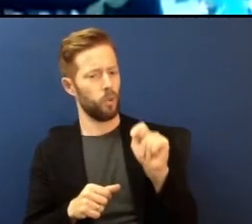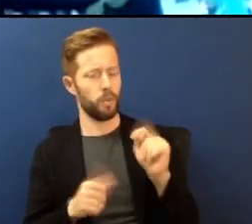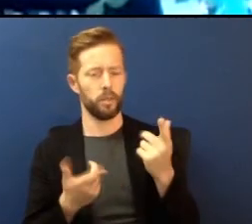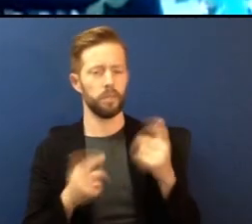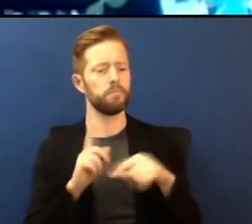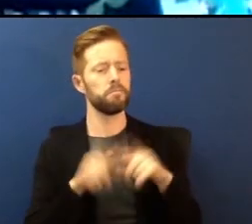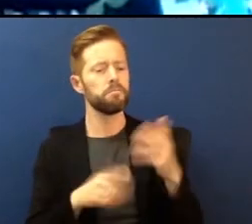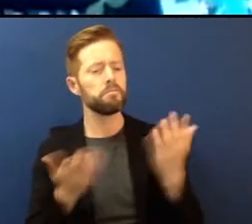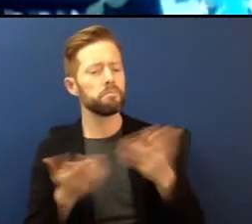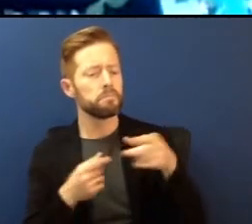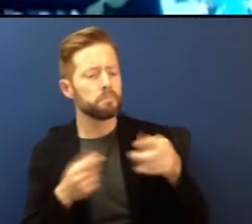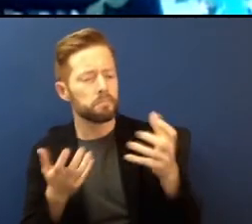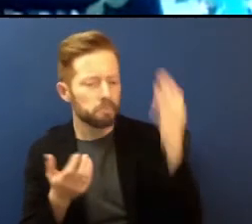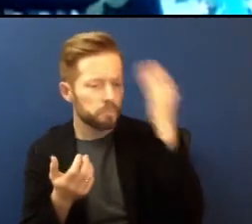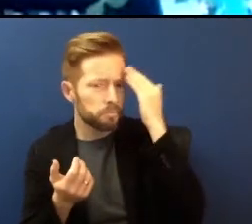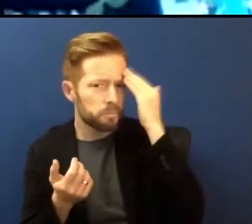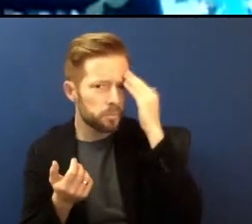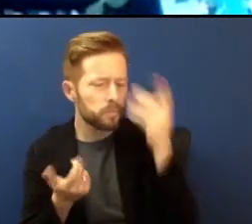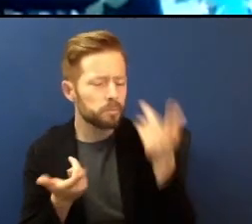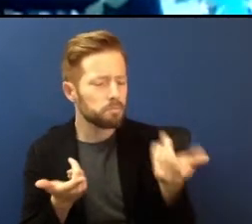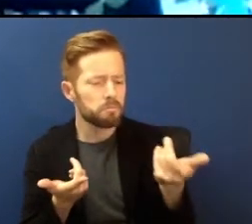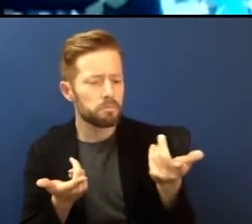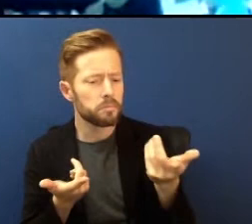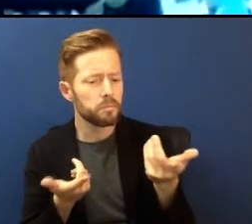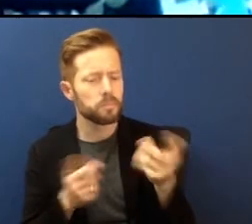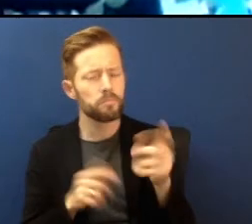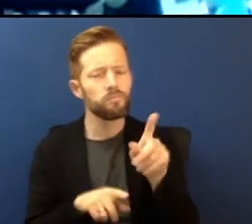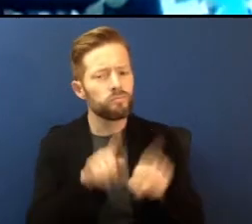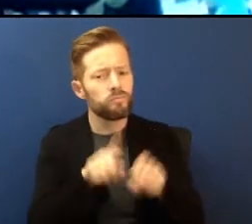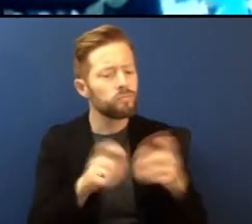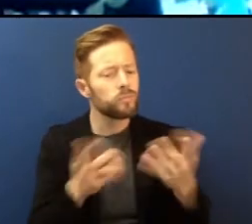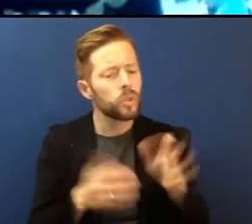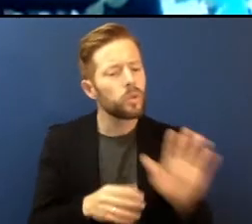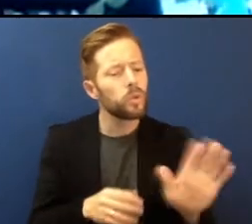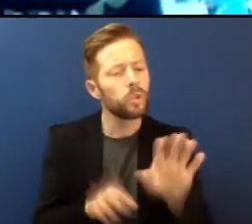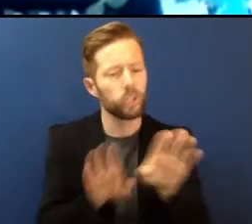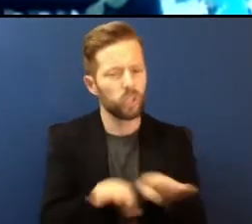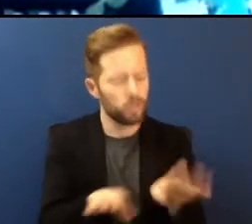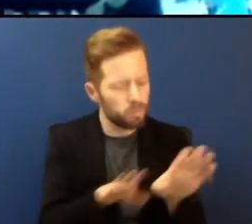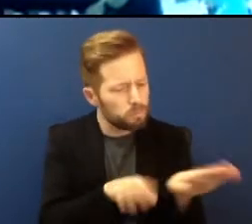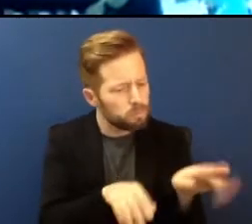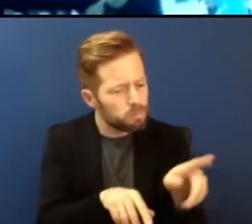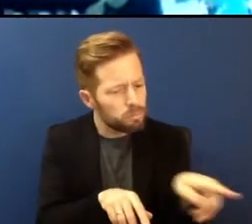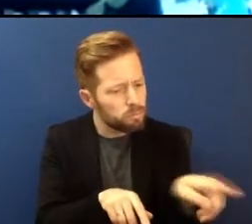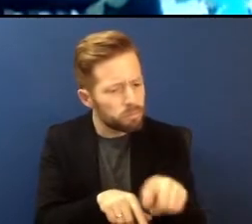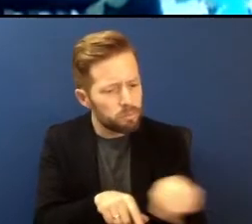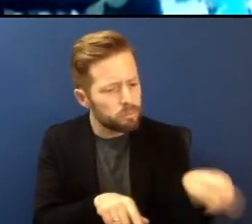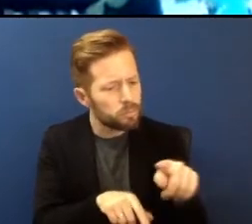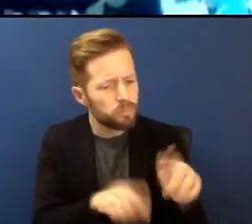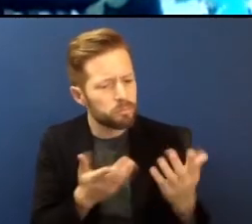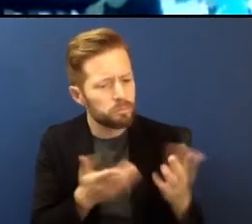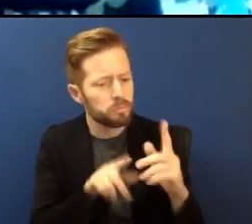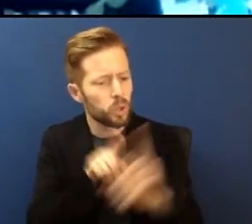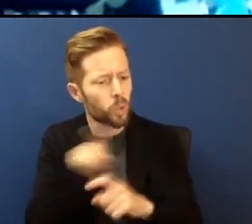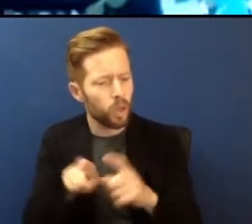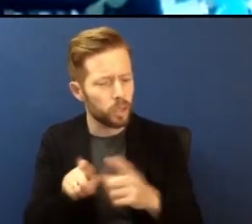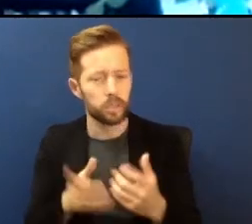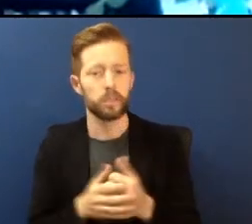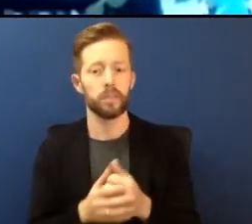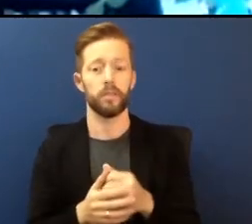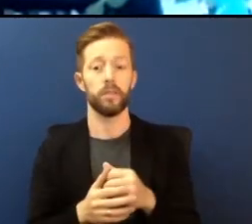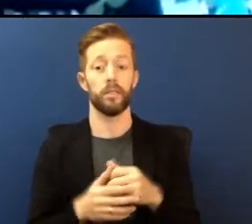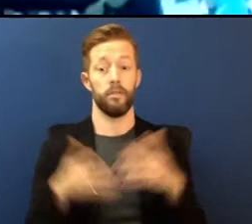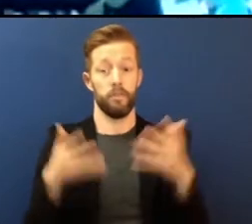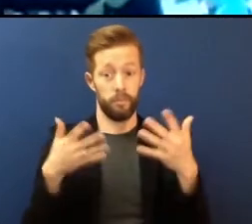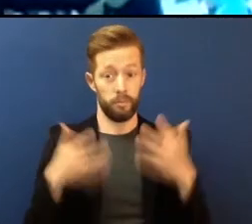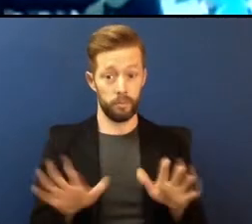do children want to know about pumpkins? So you can spend some time asking them, what questions do you have? And once you